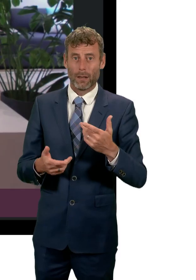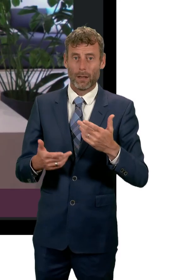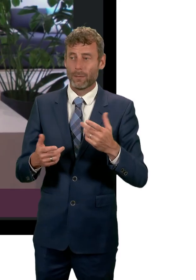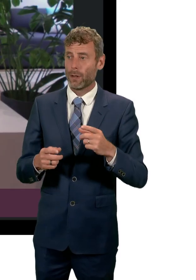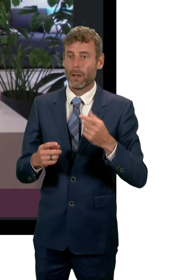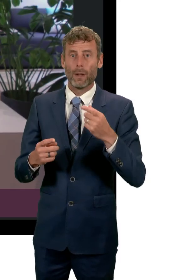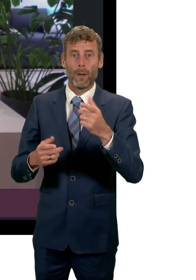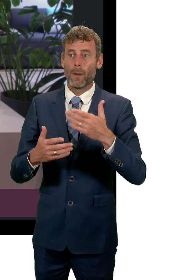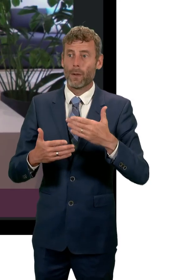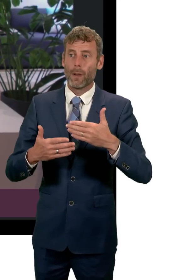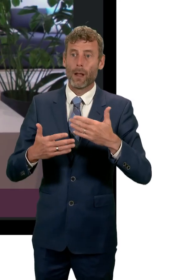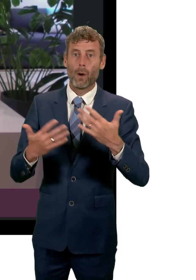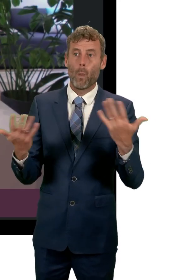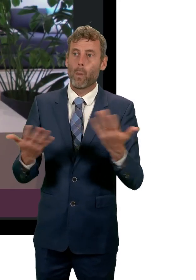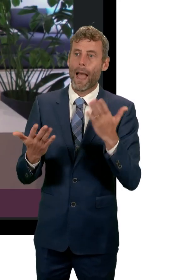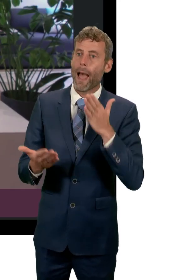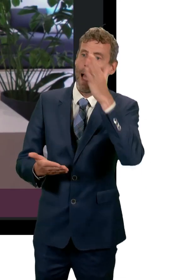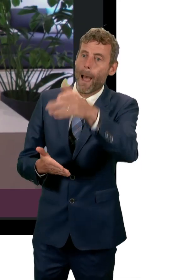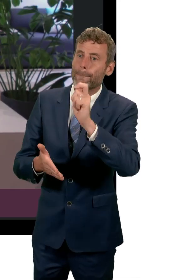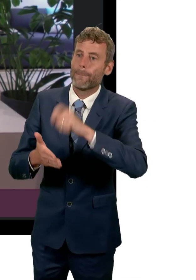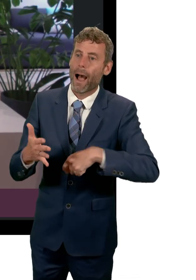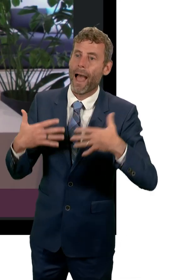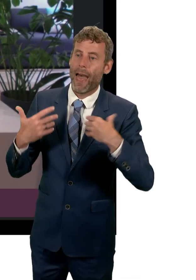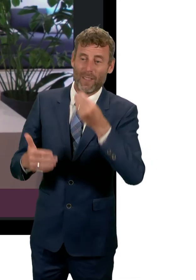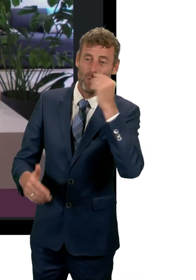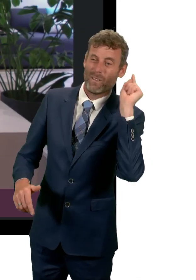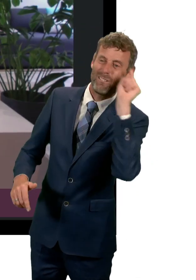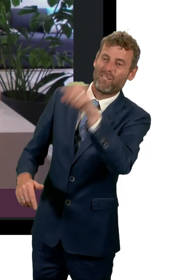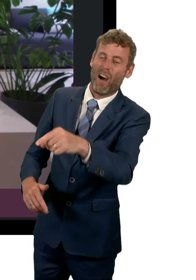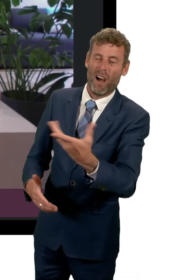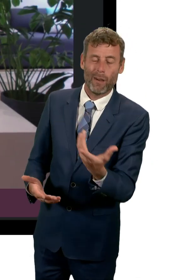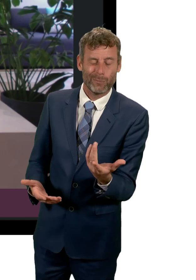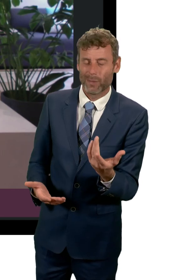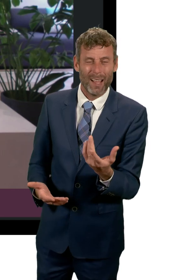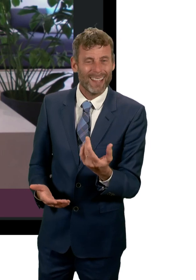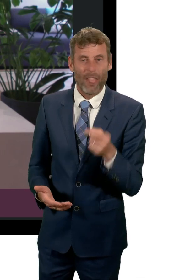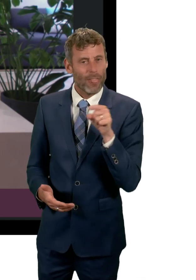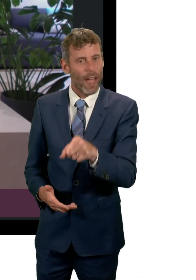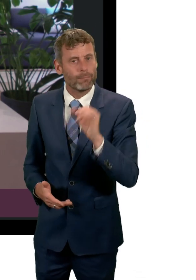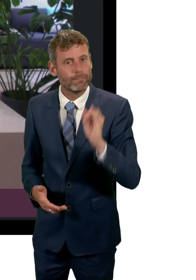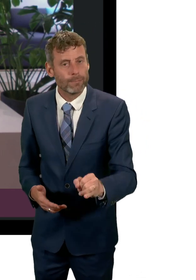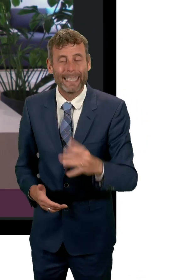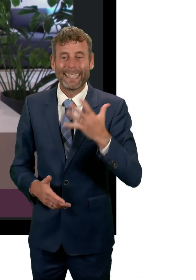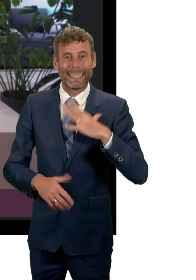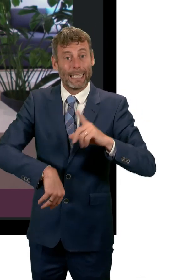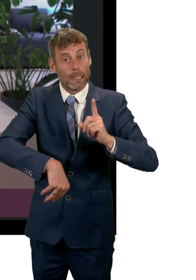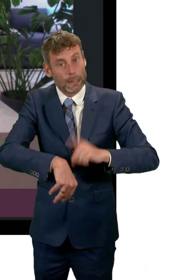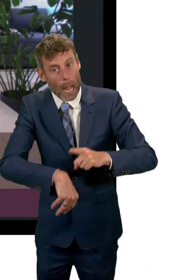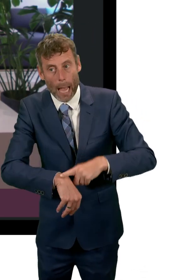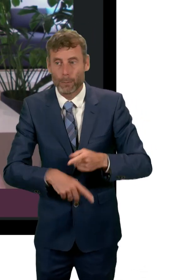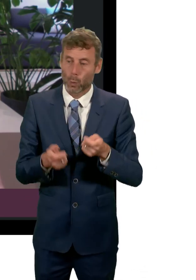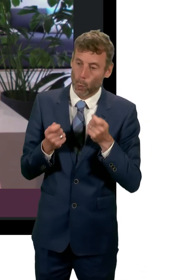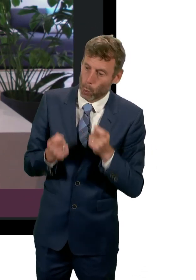find healthy food, that's one big problem. Income, obviously. Time to cook, to prepare. There are issues whether